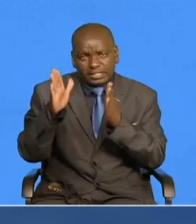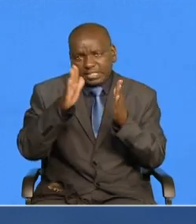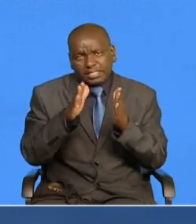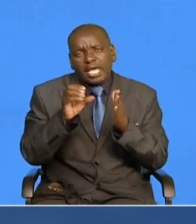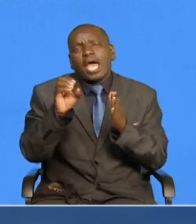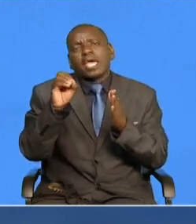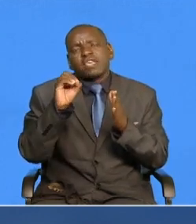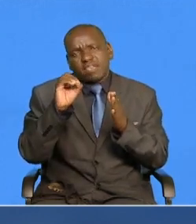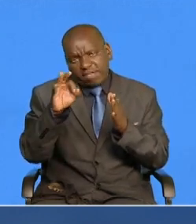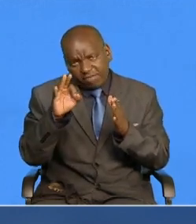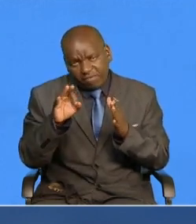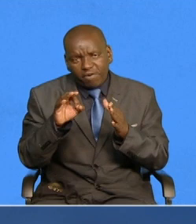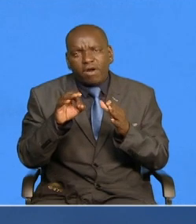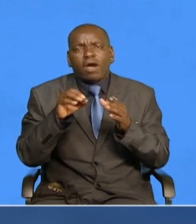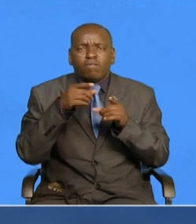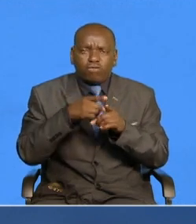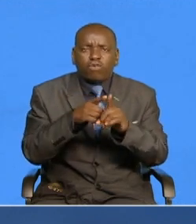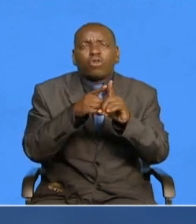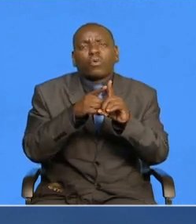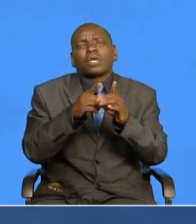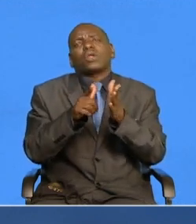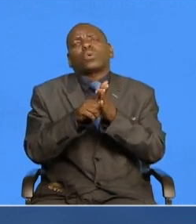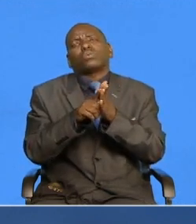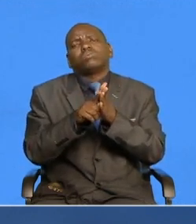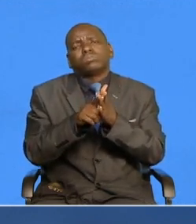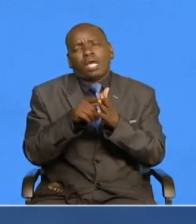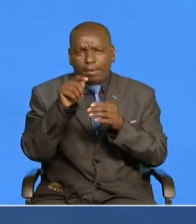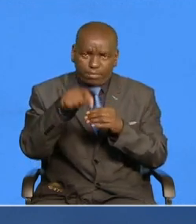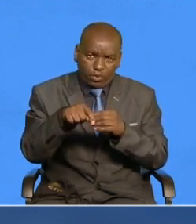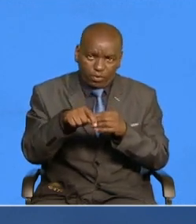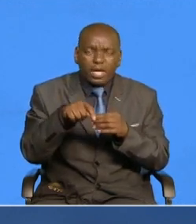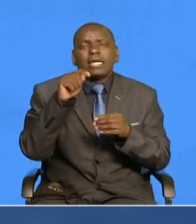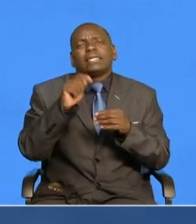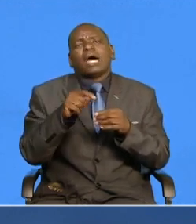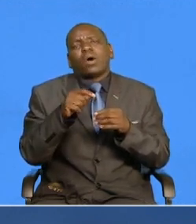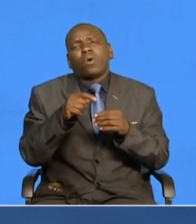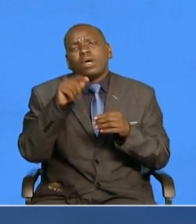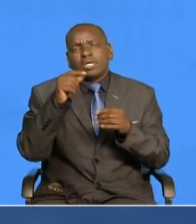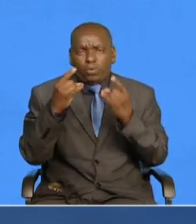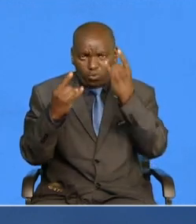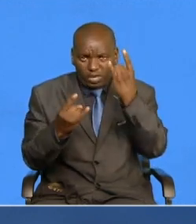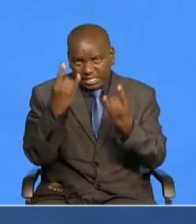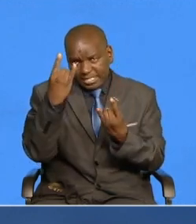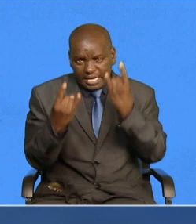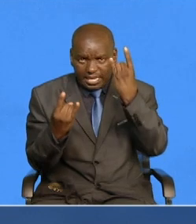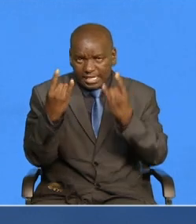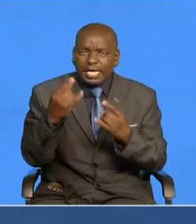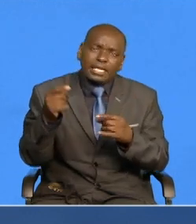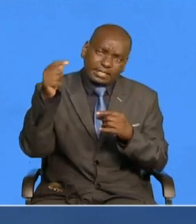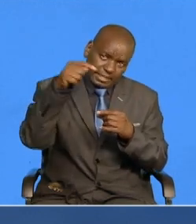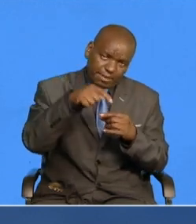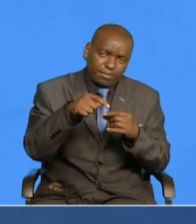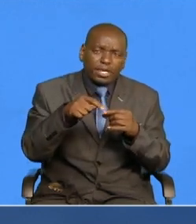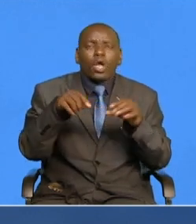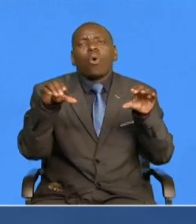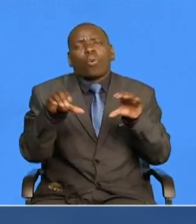if we're not paying attention to adhering to what we already have. As the festive season approaches, we must